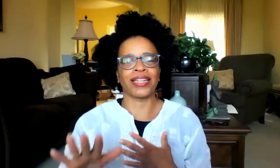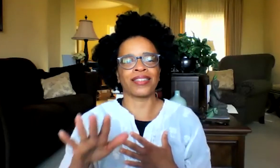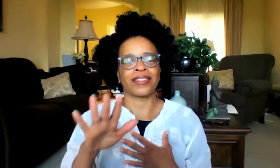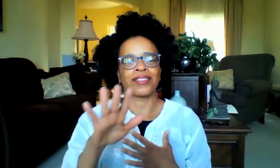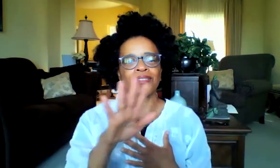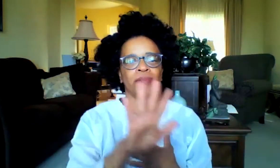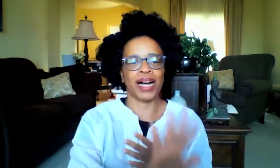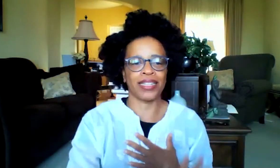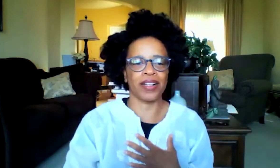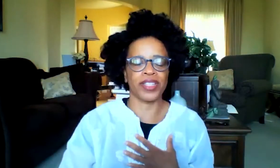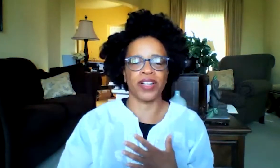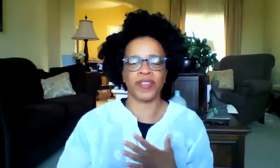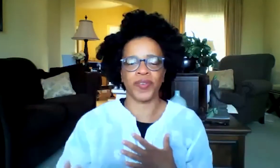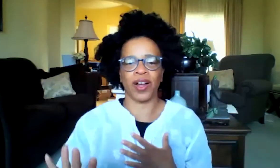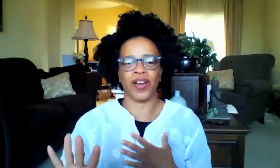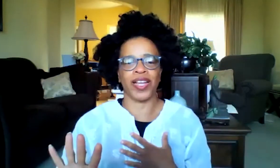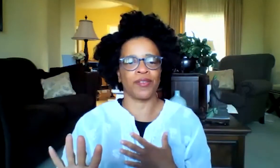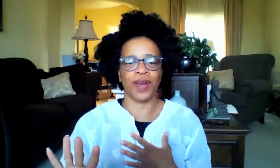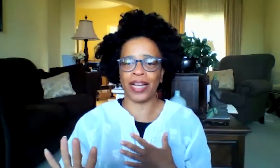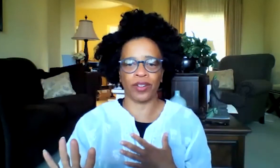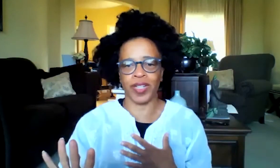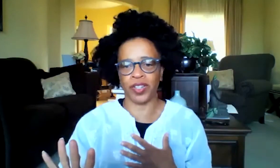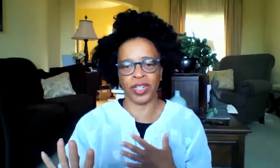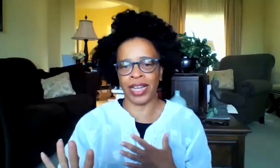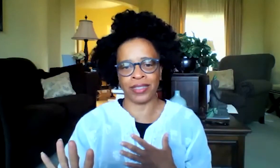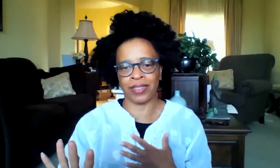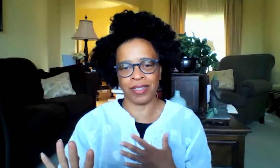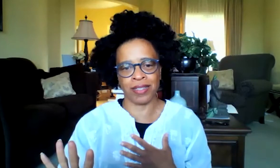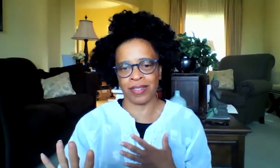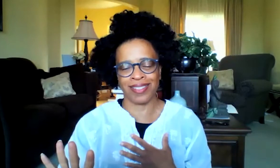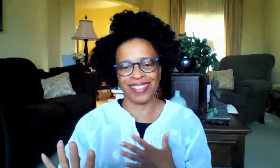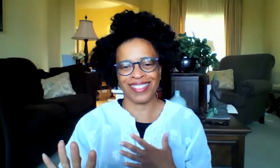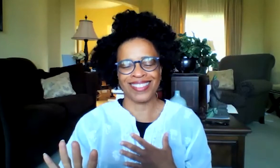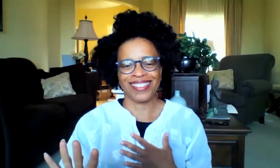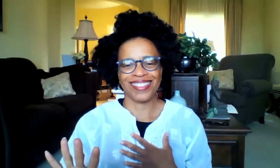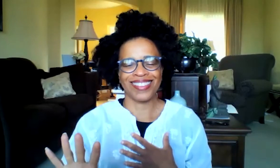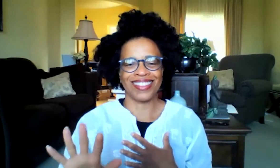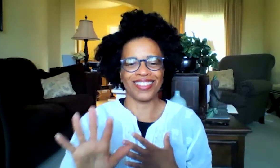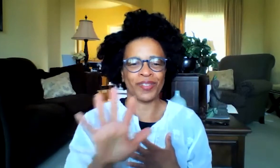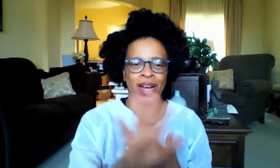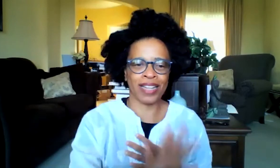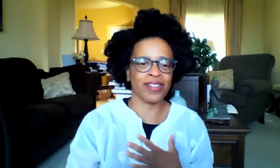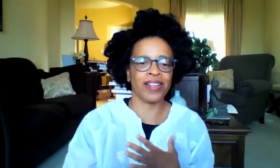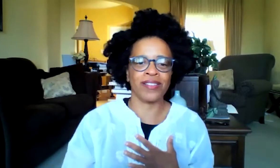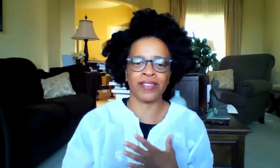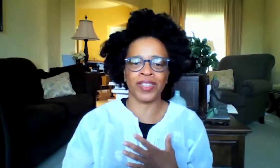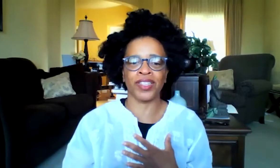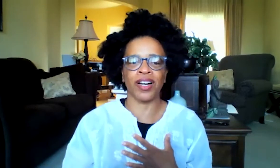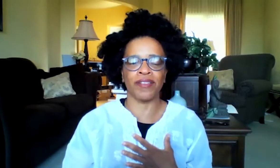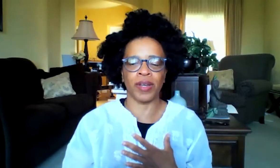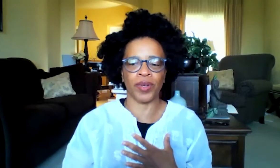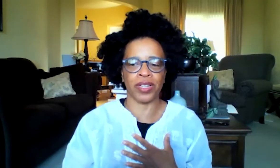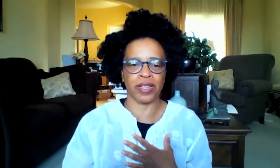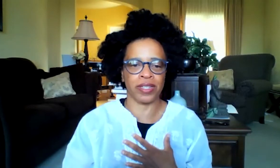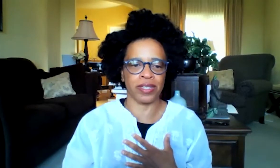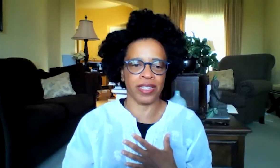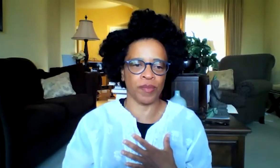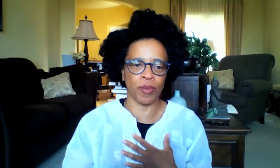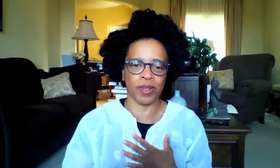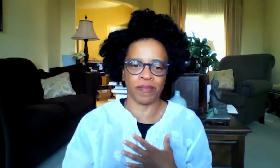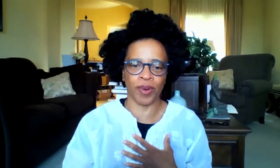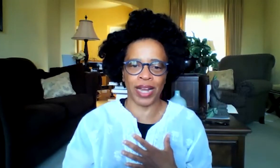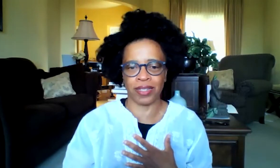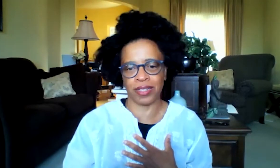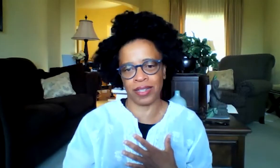breathe again, remind ourselves of our radical interconnectedness, and remind ourselves of the love that brings us to